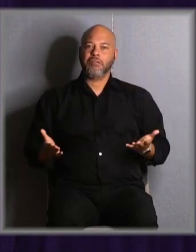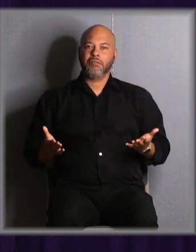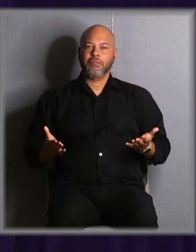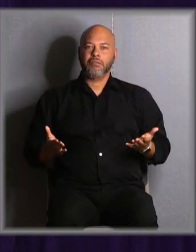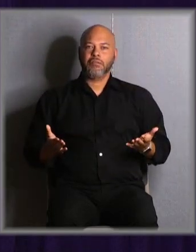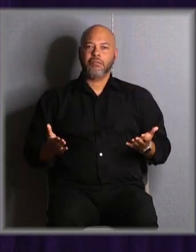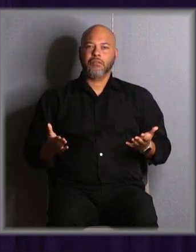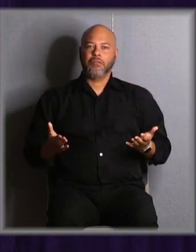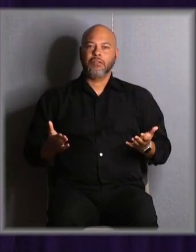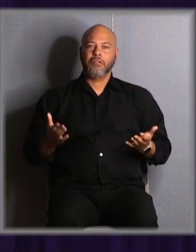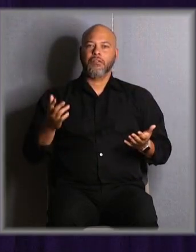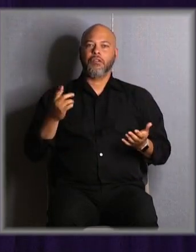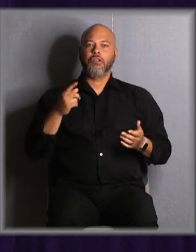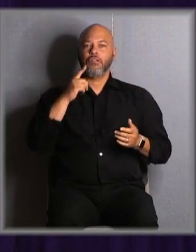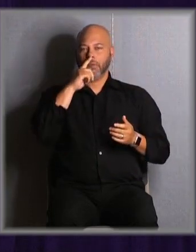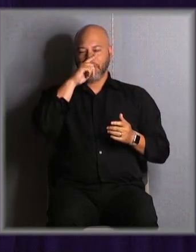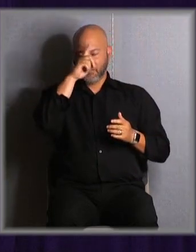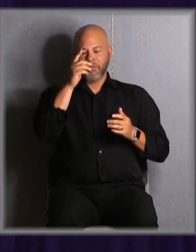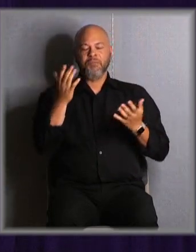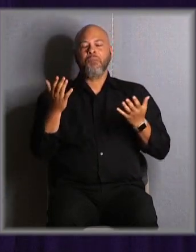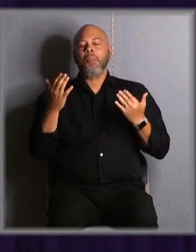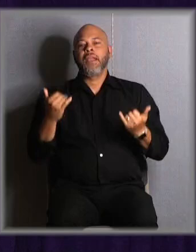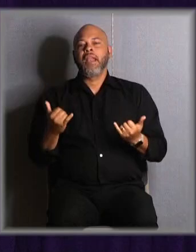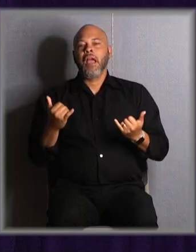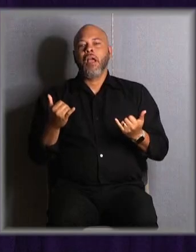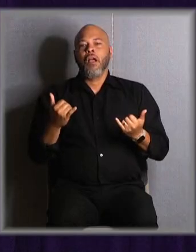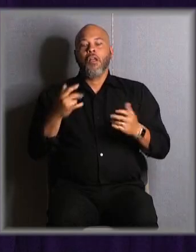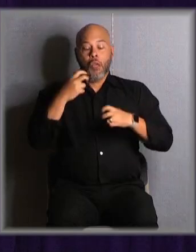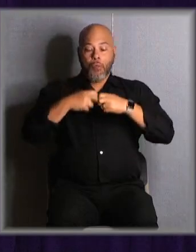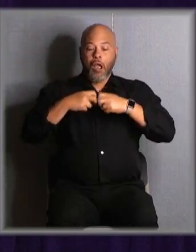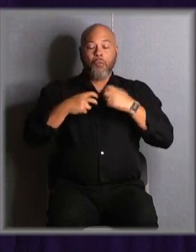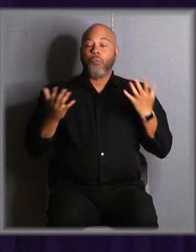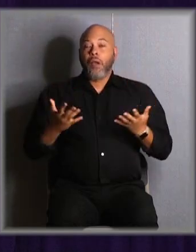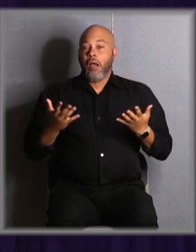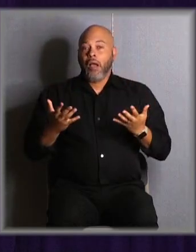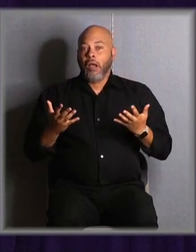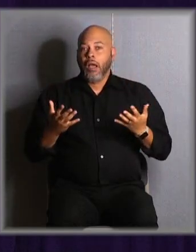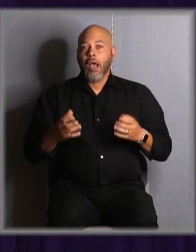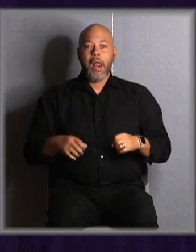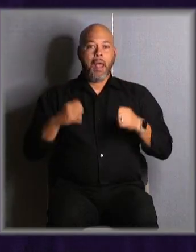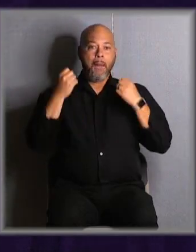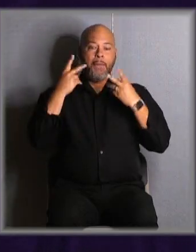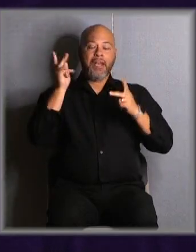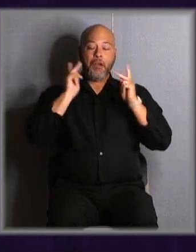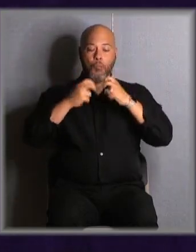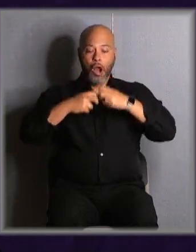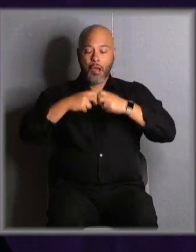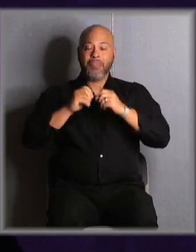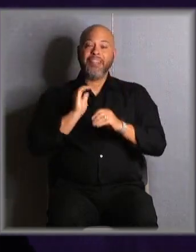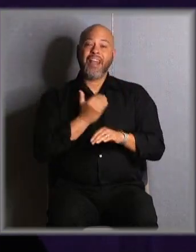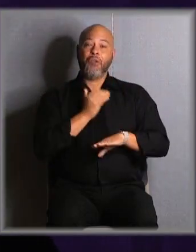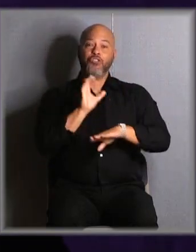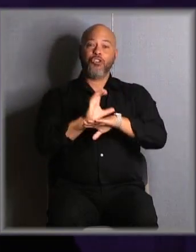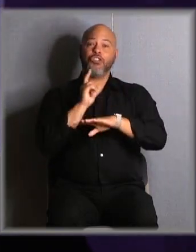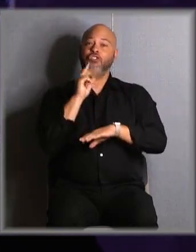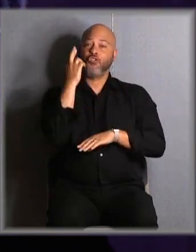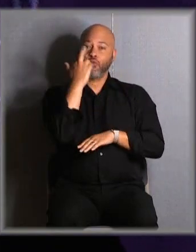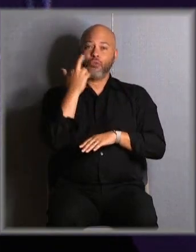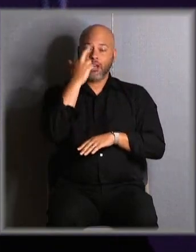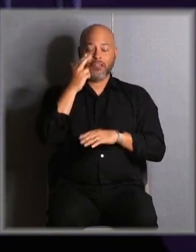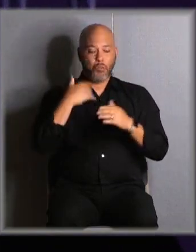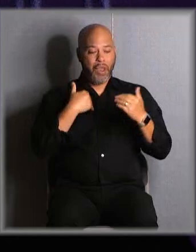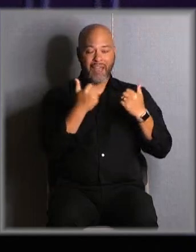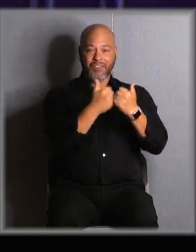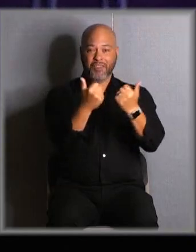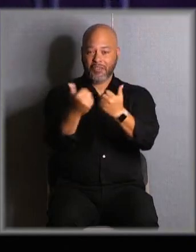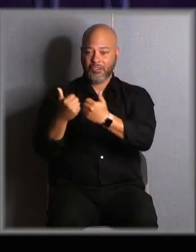You are a disciple when they watch this. The problem is that many problems in our churches, the reason there's division